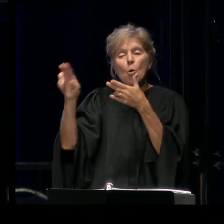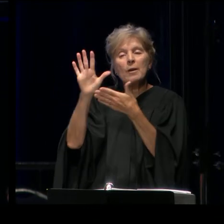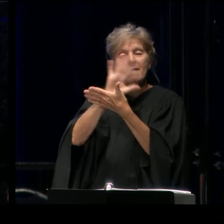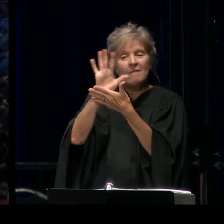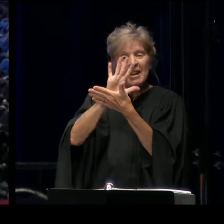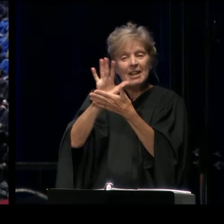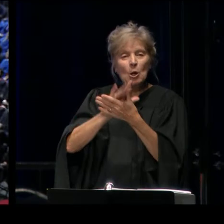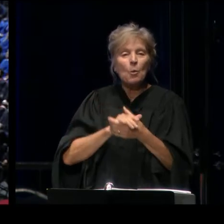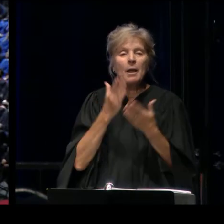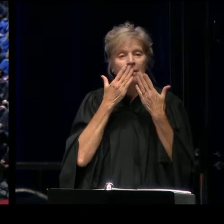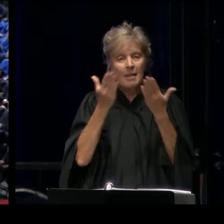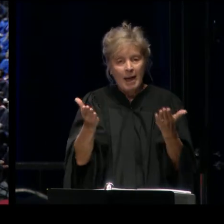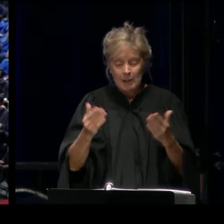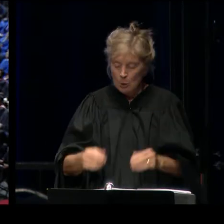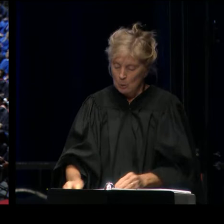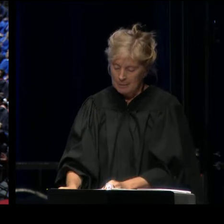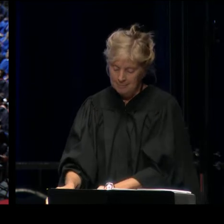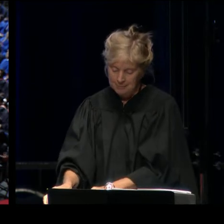video. Thank you.